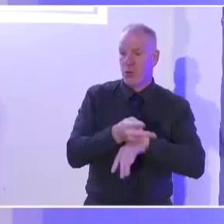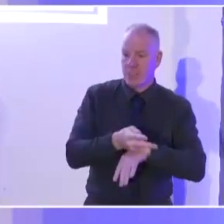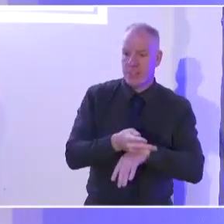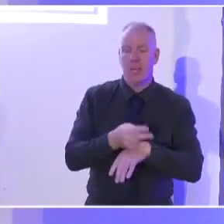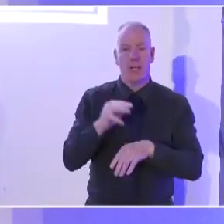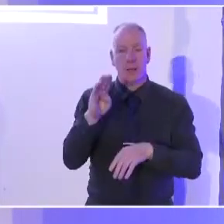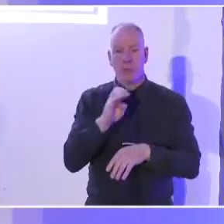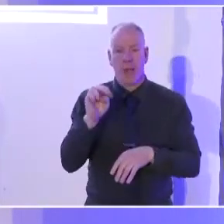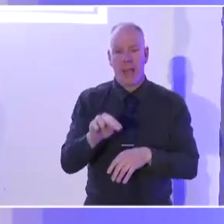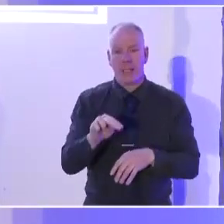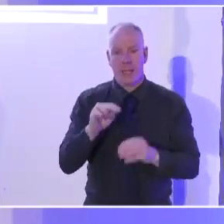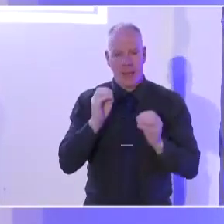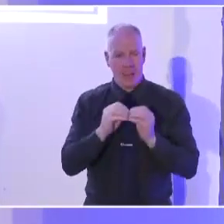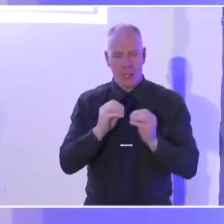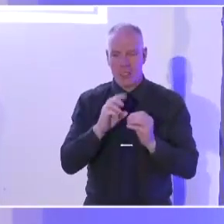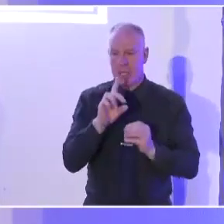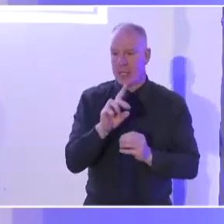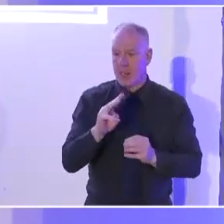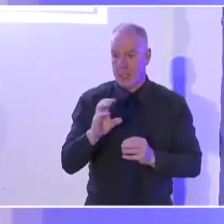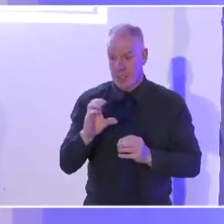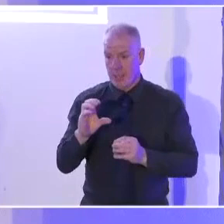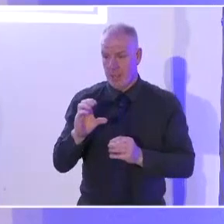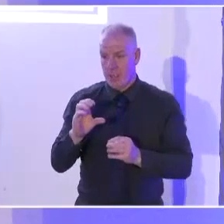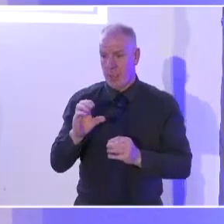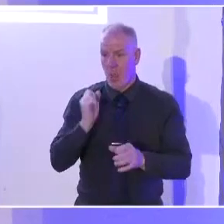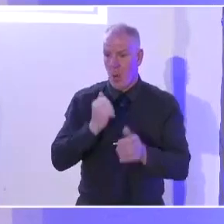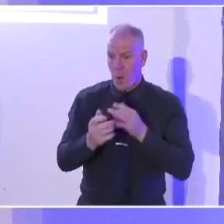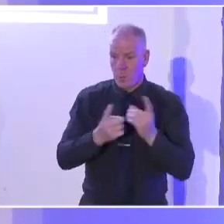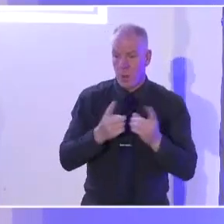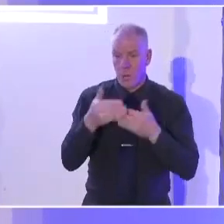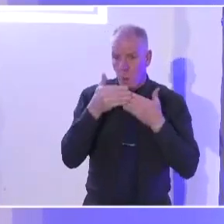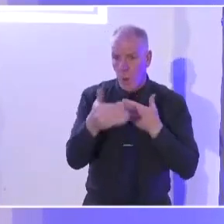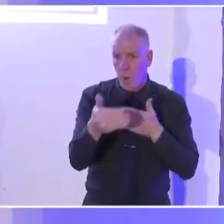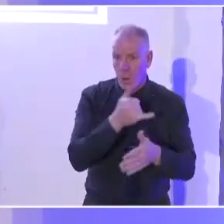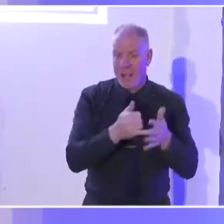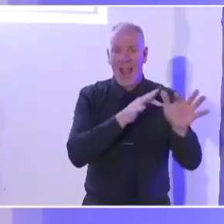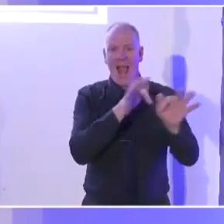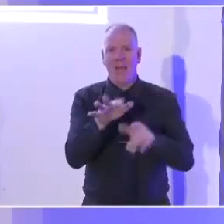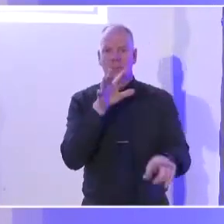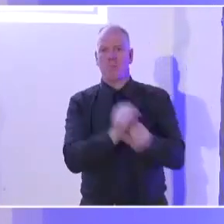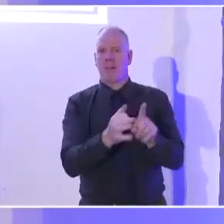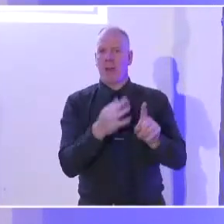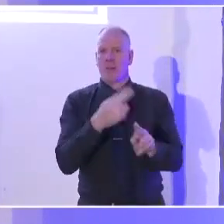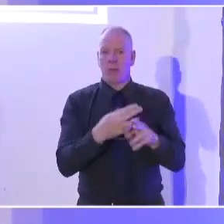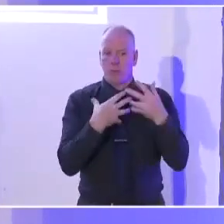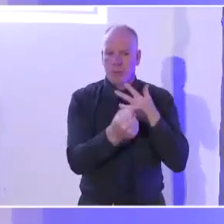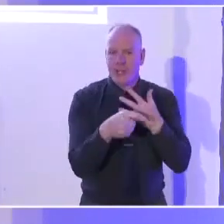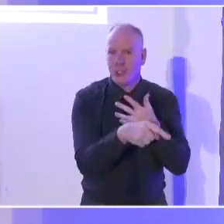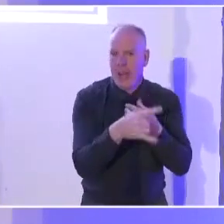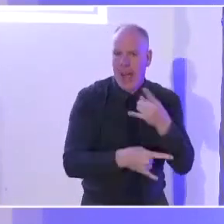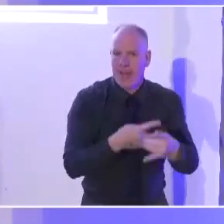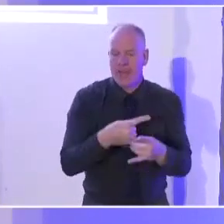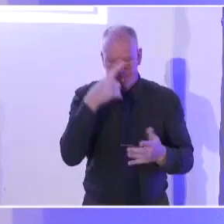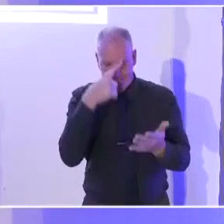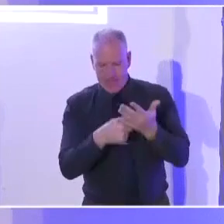mentioned, the DPC will look at what types of steps that the organization took after they discovered the breach in deciding